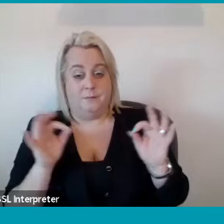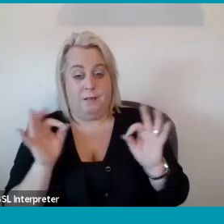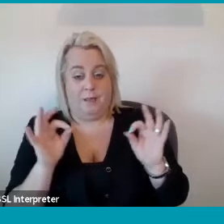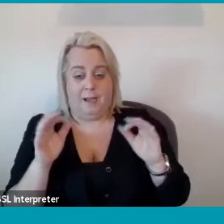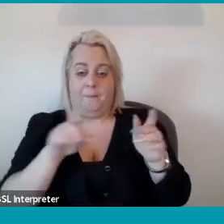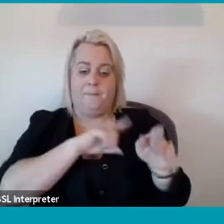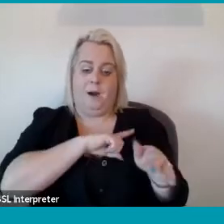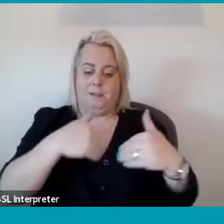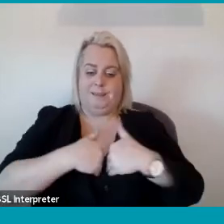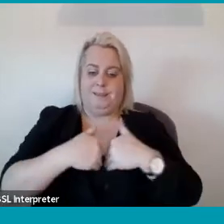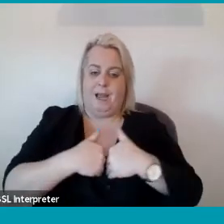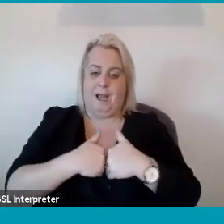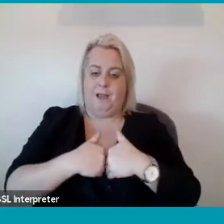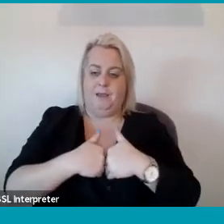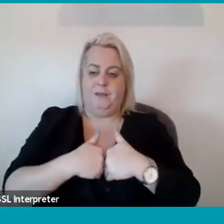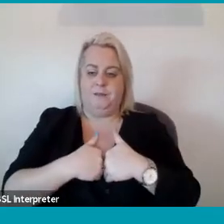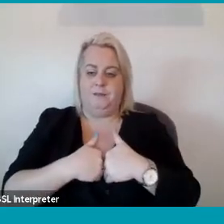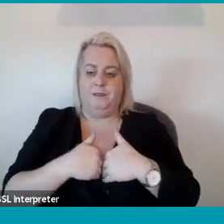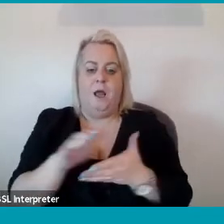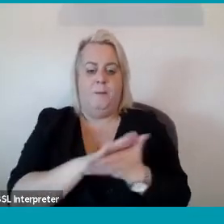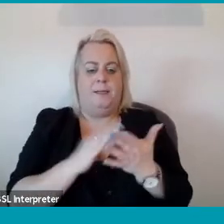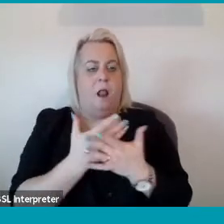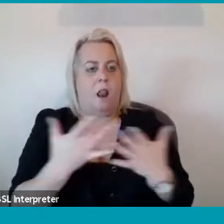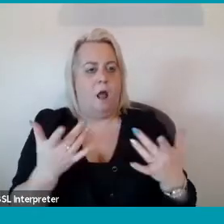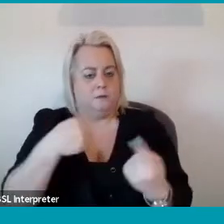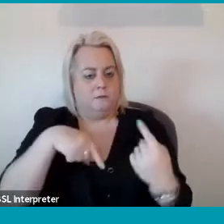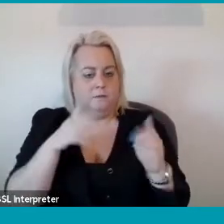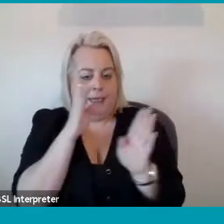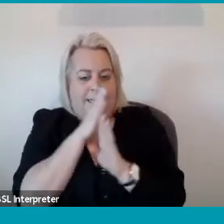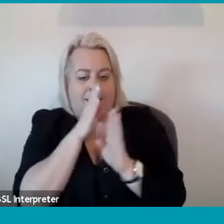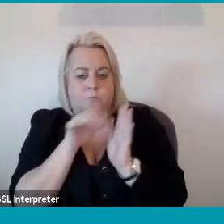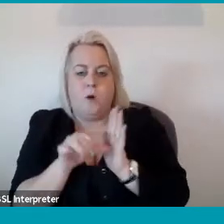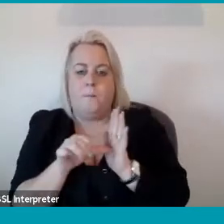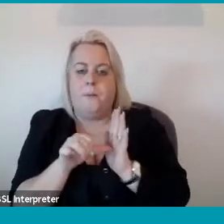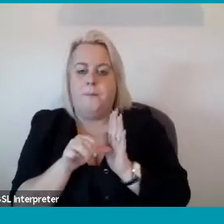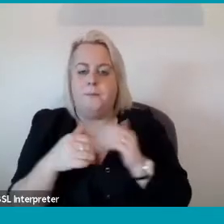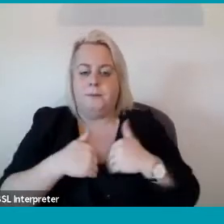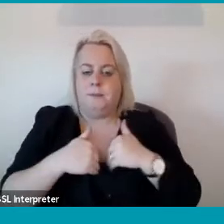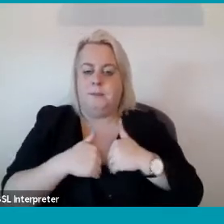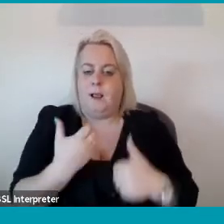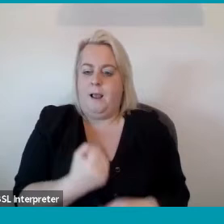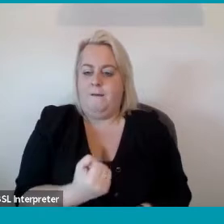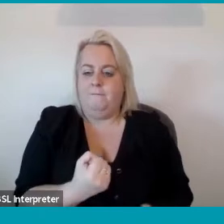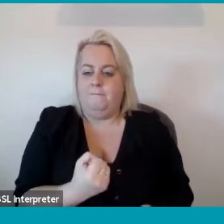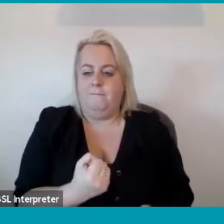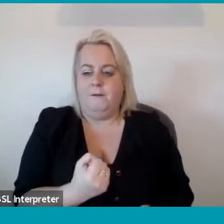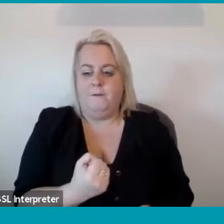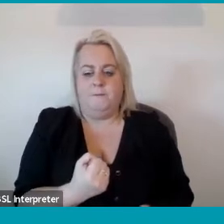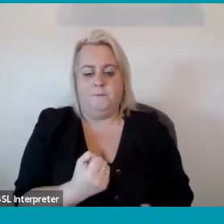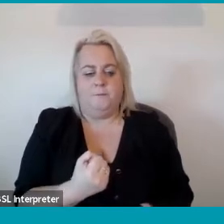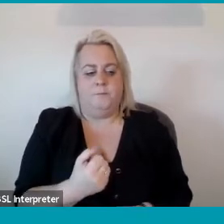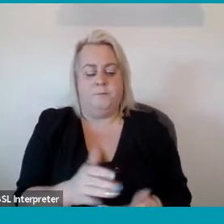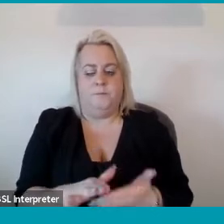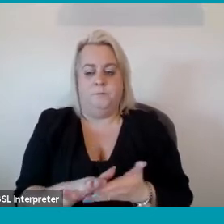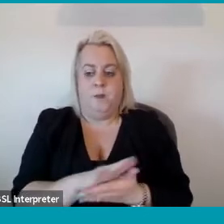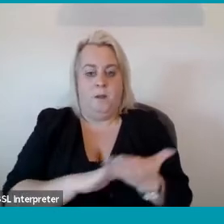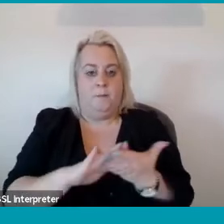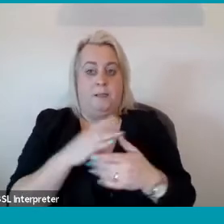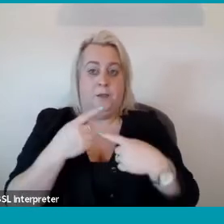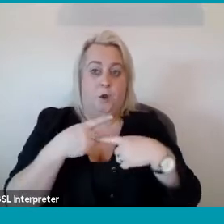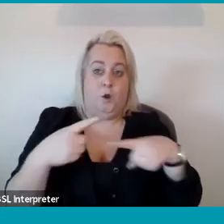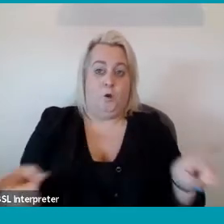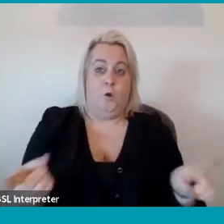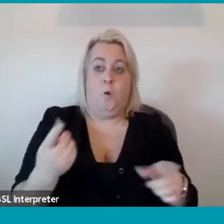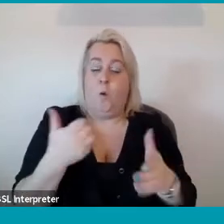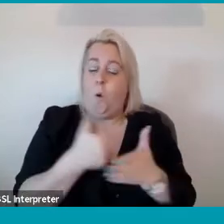condition. So most of us have hidden conditions. And what that means is that you will have interacted with far more